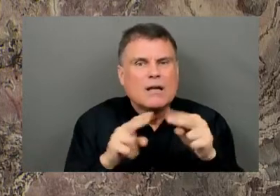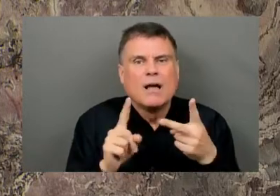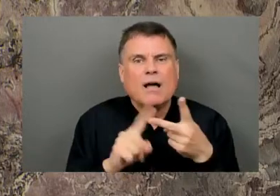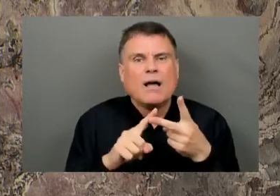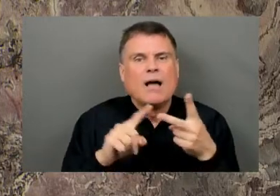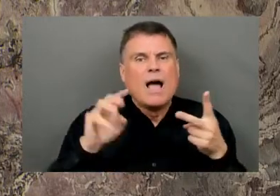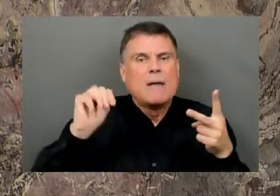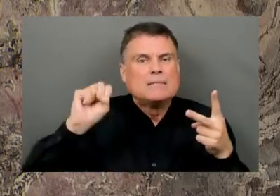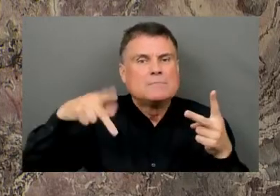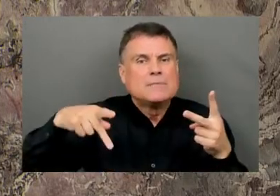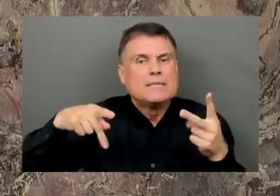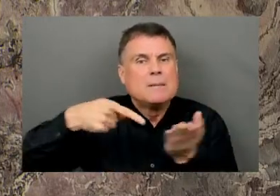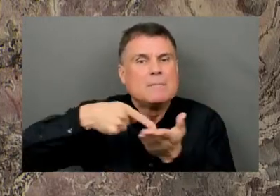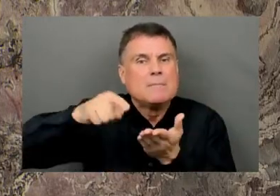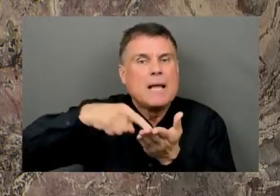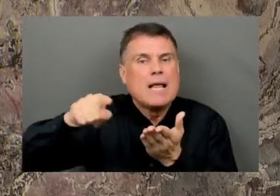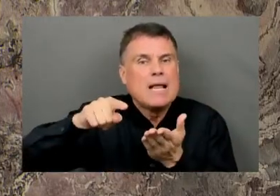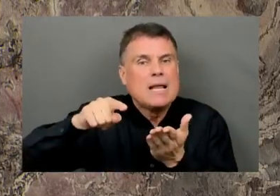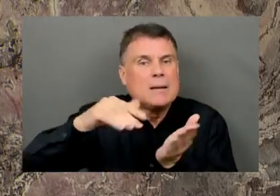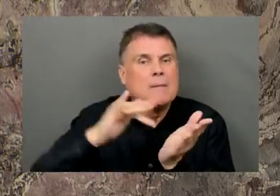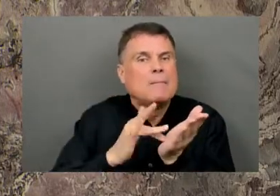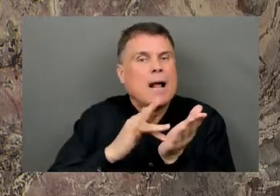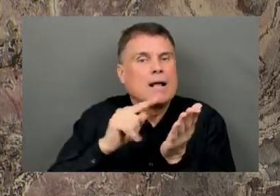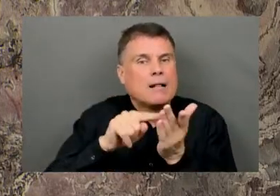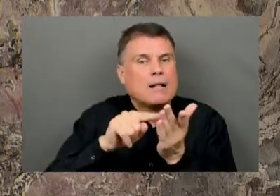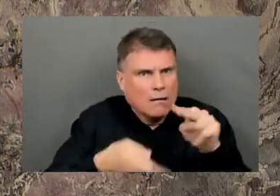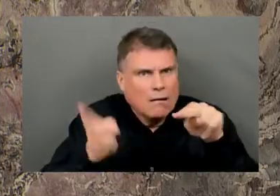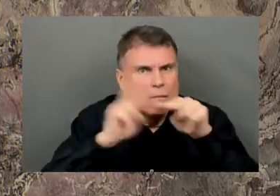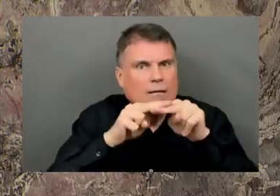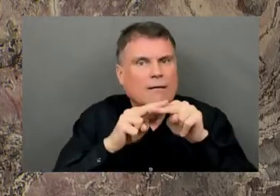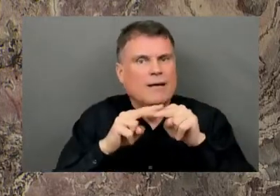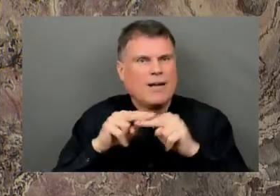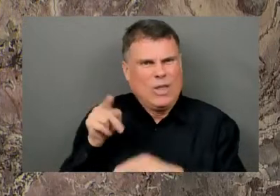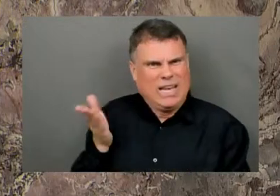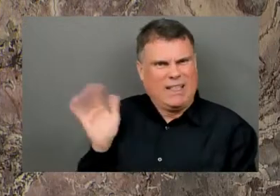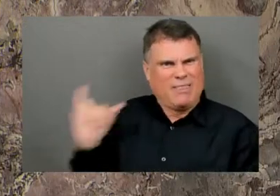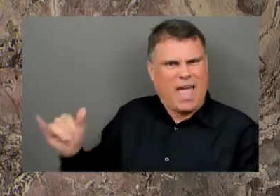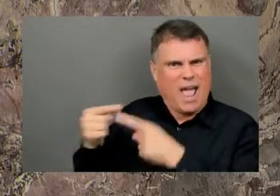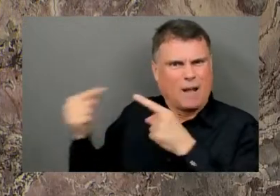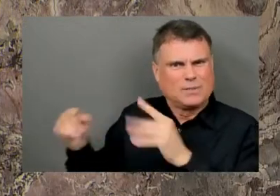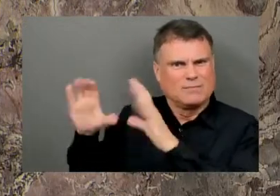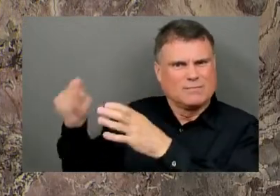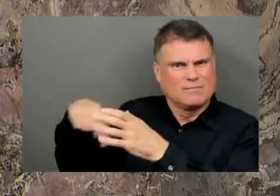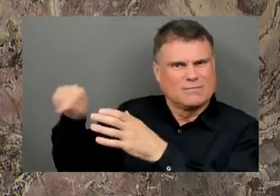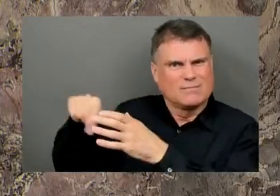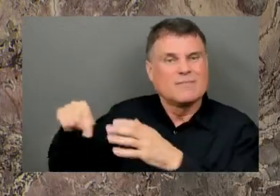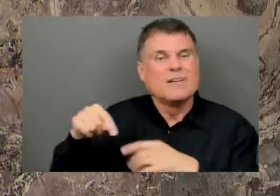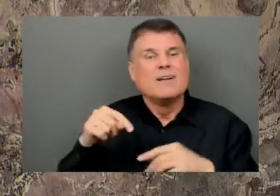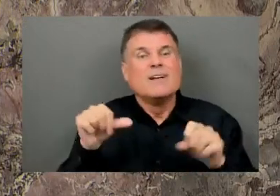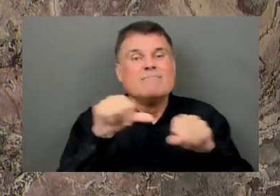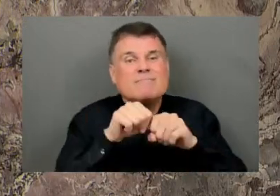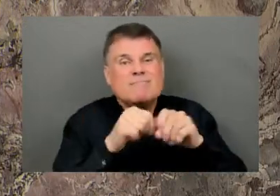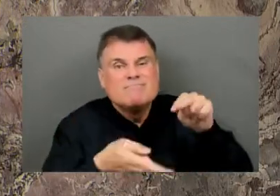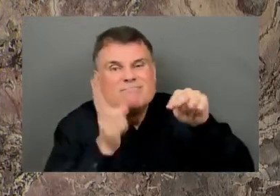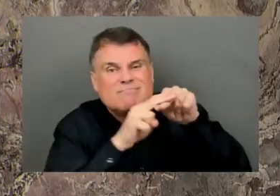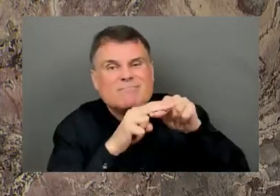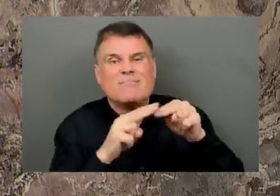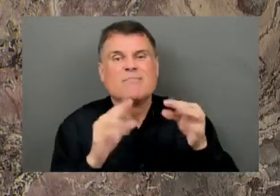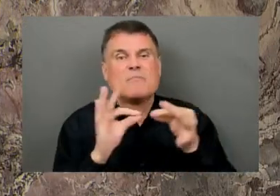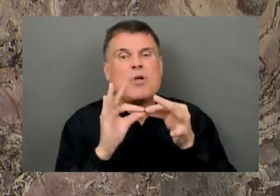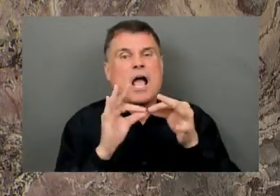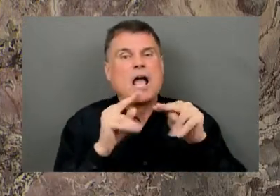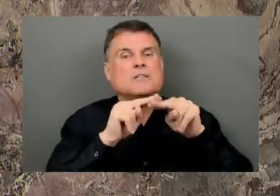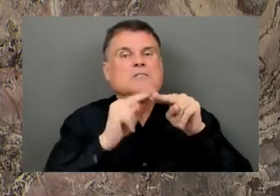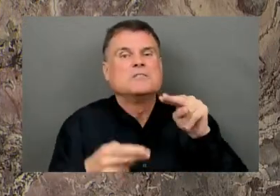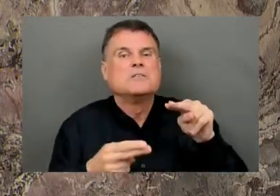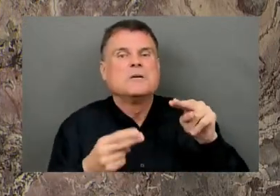the roof so they could raid BC Hydro and call it a balanced budget. We've changed that. We're going to continue to change that. They don't like